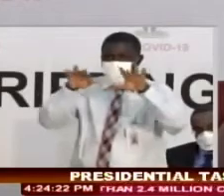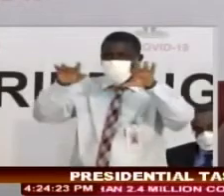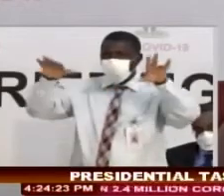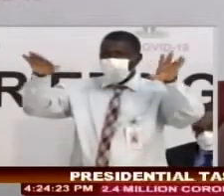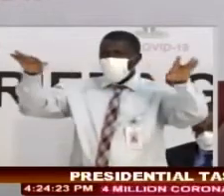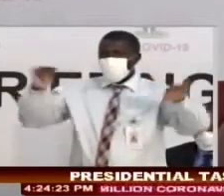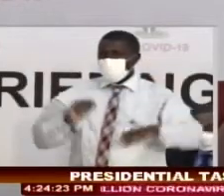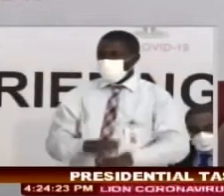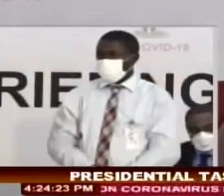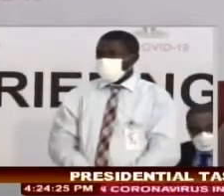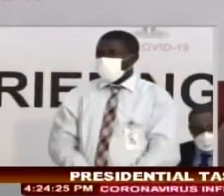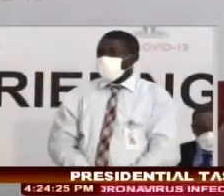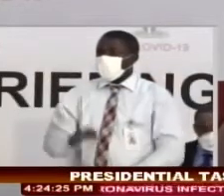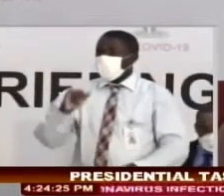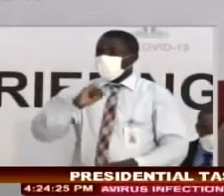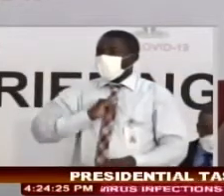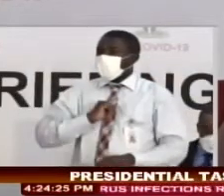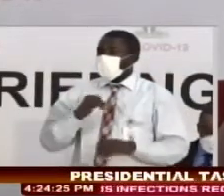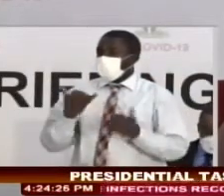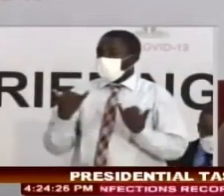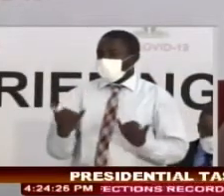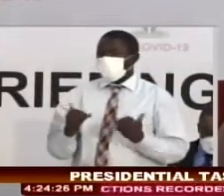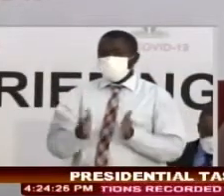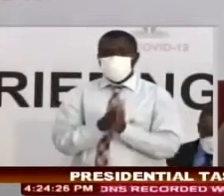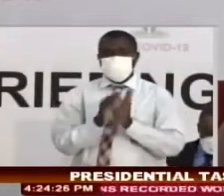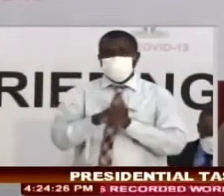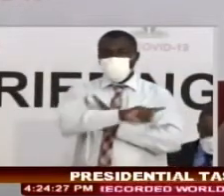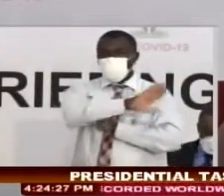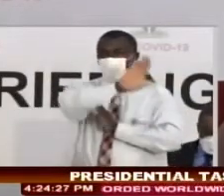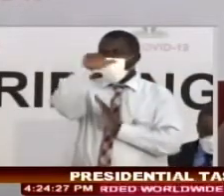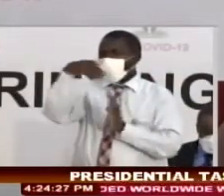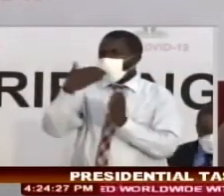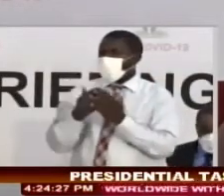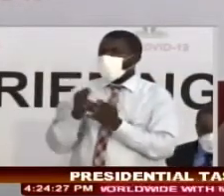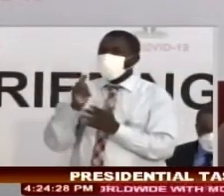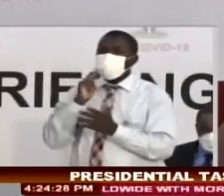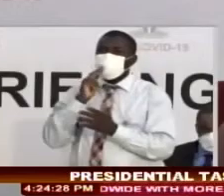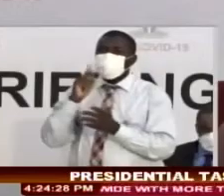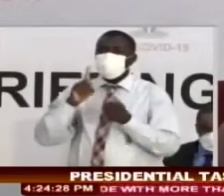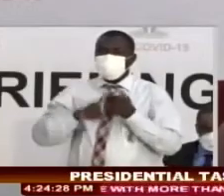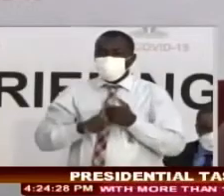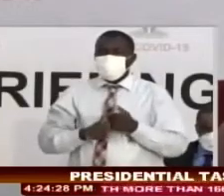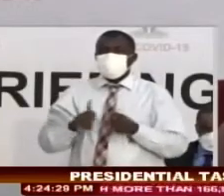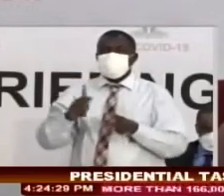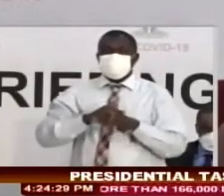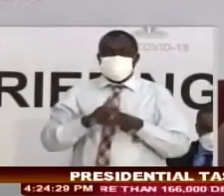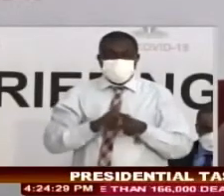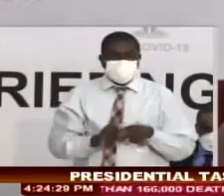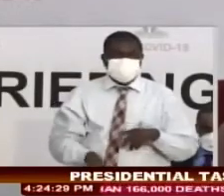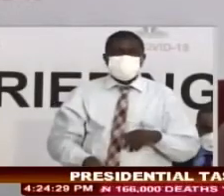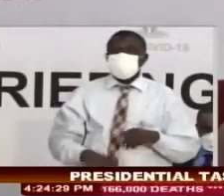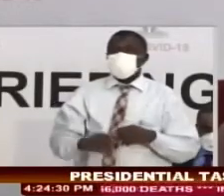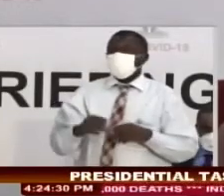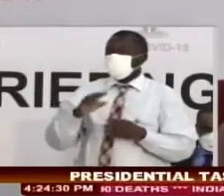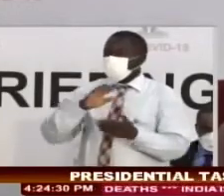I therefore urge all Nigerians to practice hand and respiratory